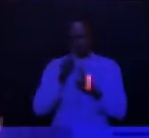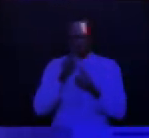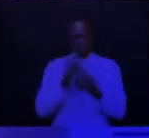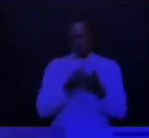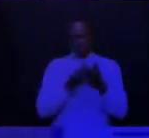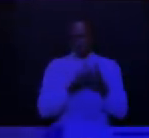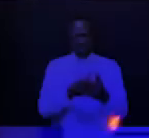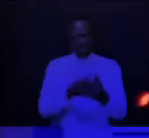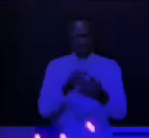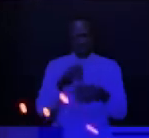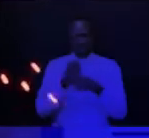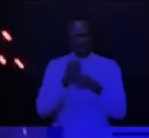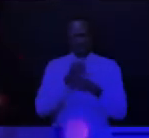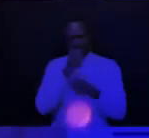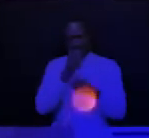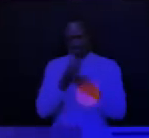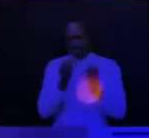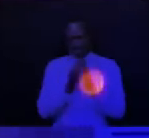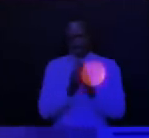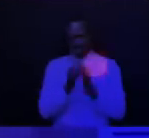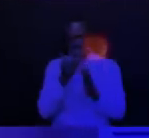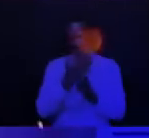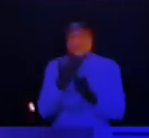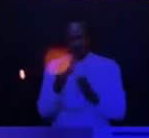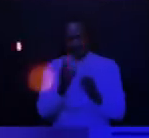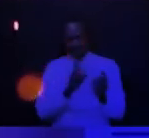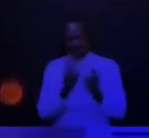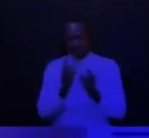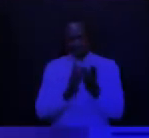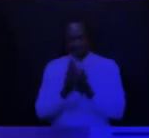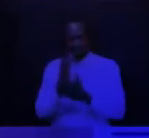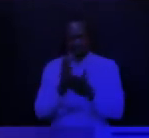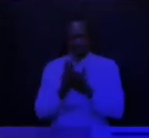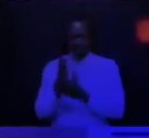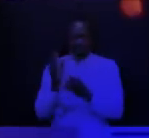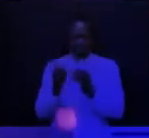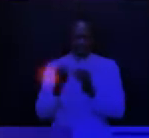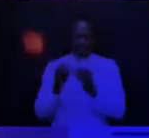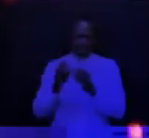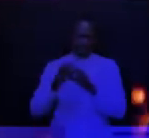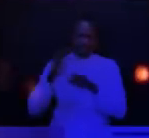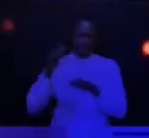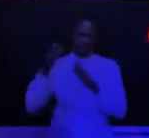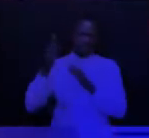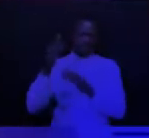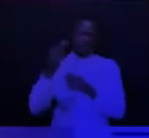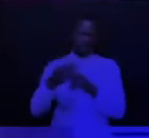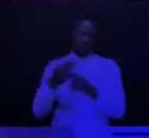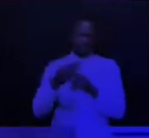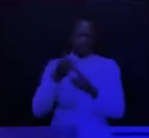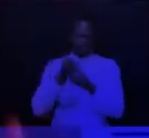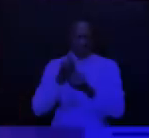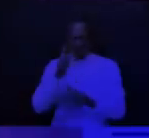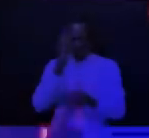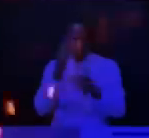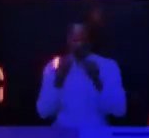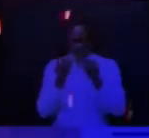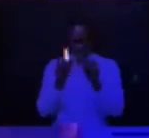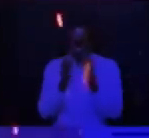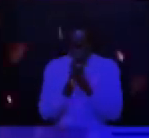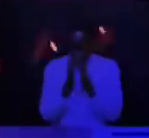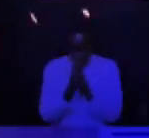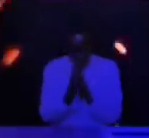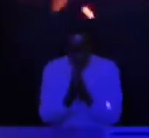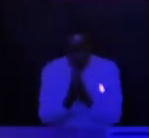by making sure that things are done rightly for the glory of God. Let's lift up our voices and begin to